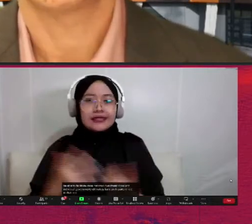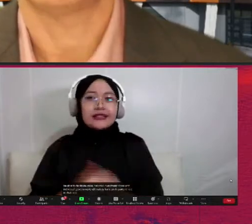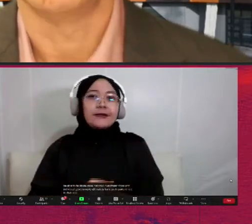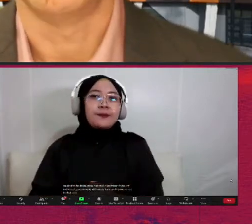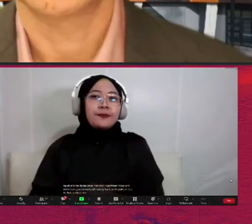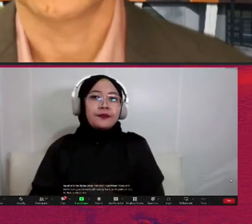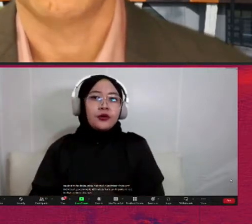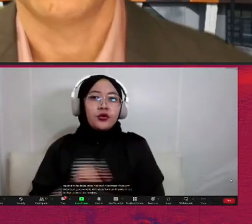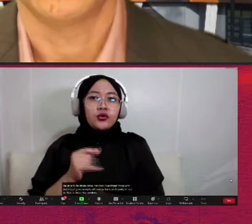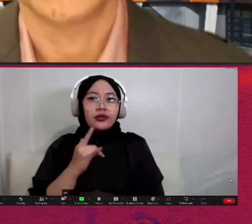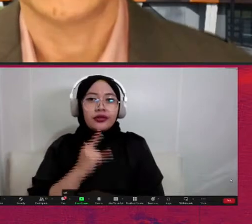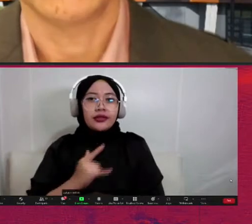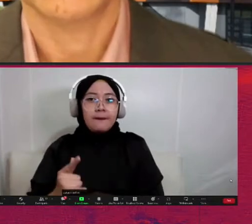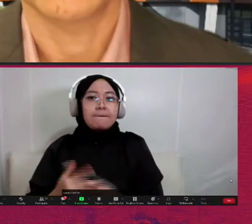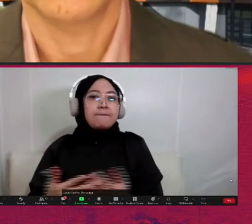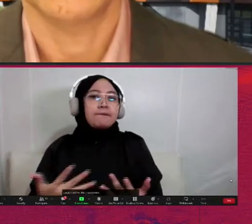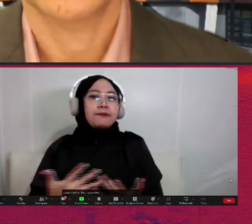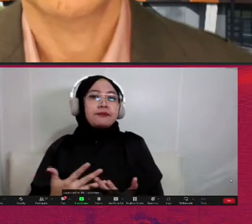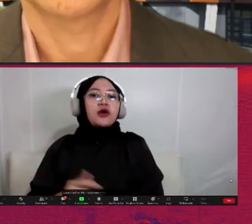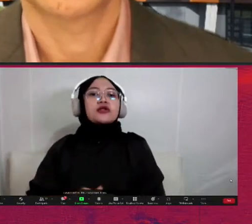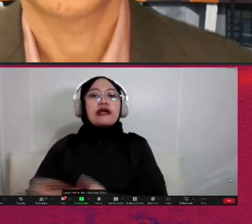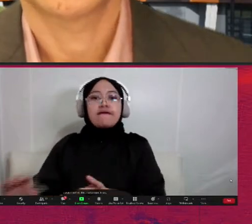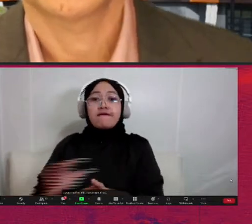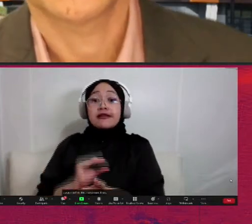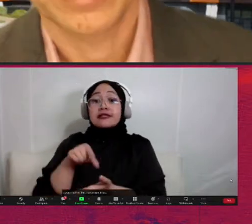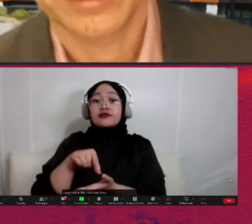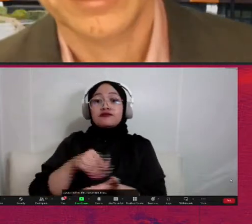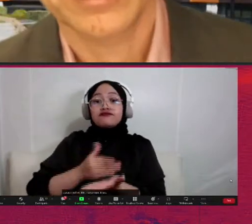to keep the borders open for these investment flows.